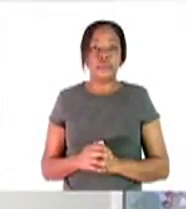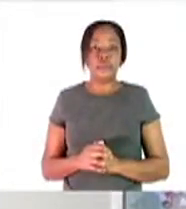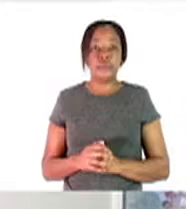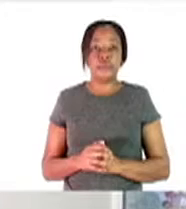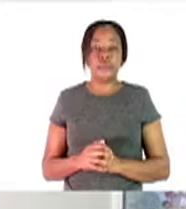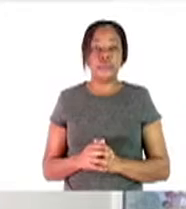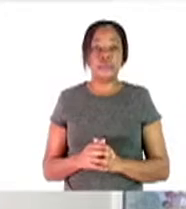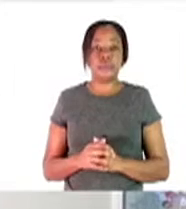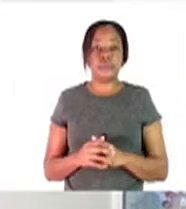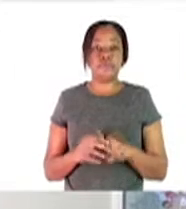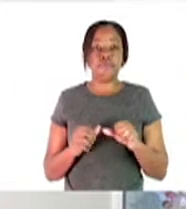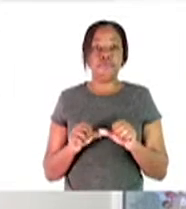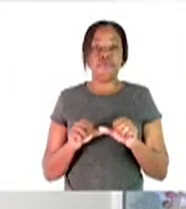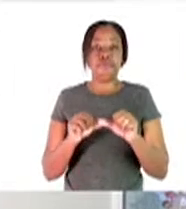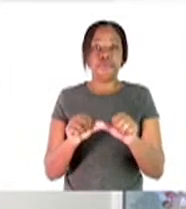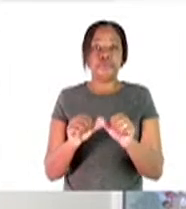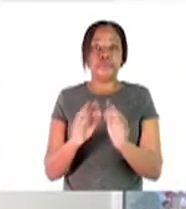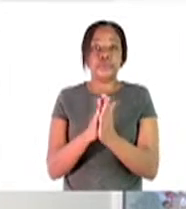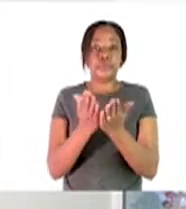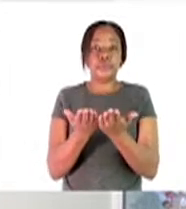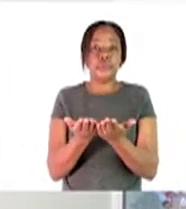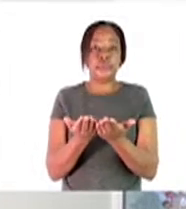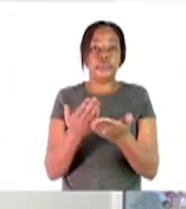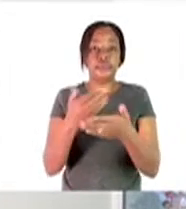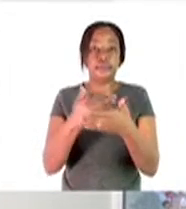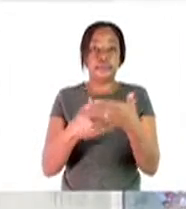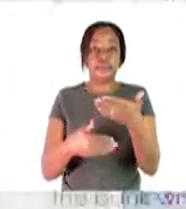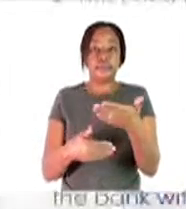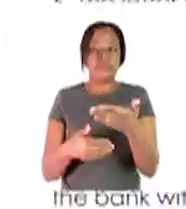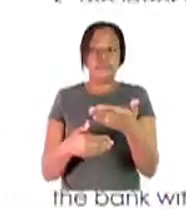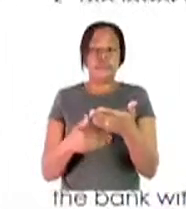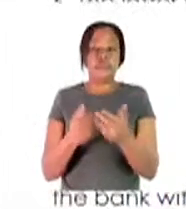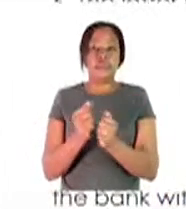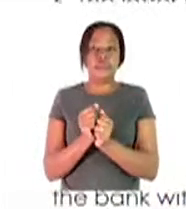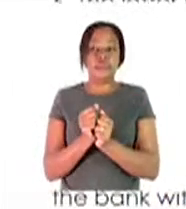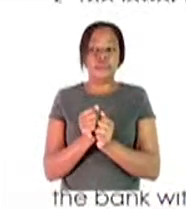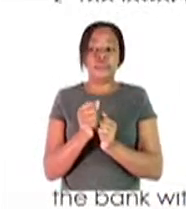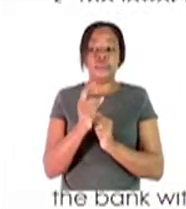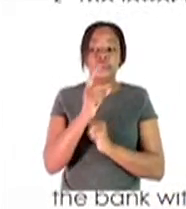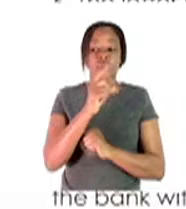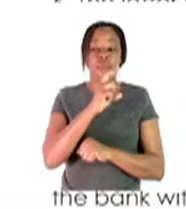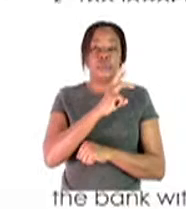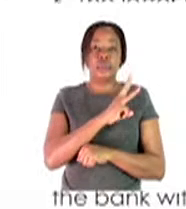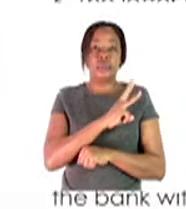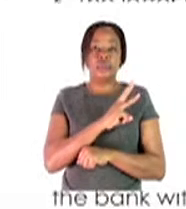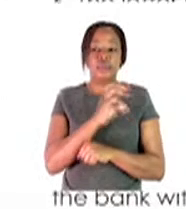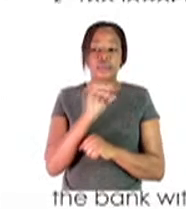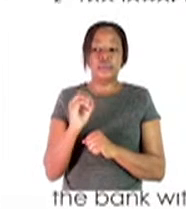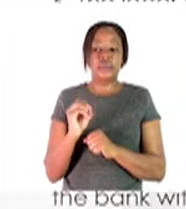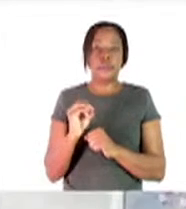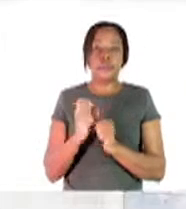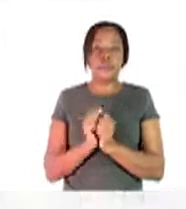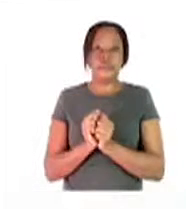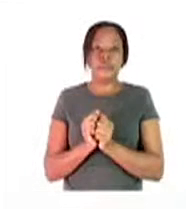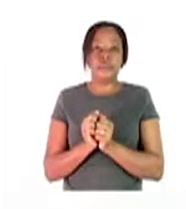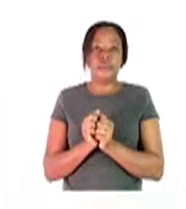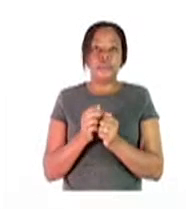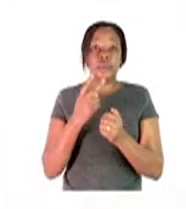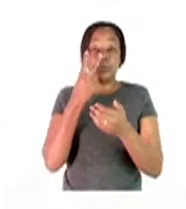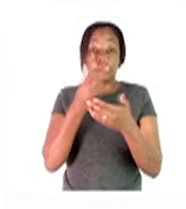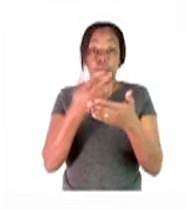Let's go over to page 30 with the grade 3s. Look at the picture and words and